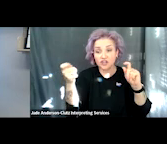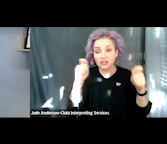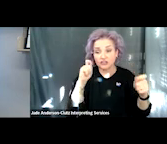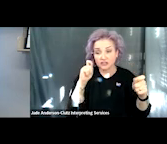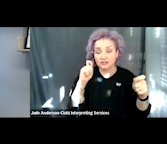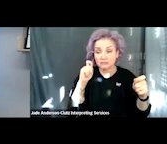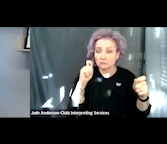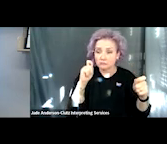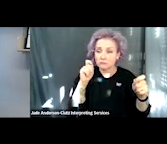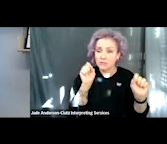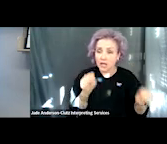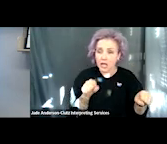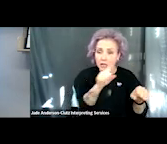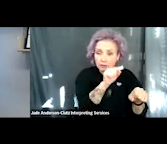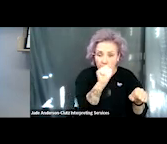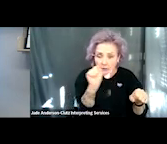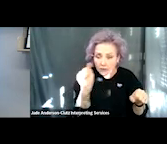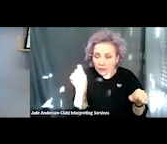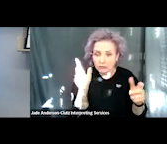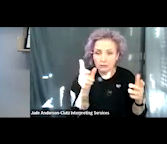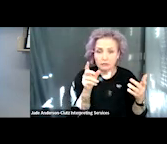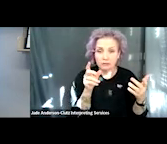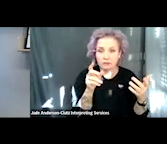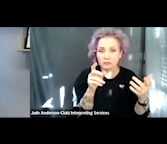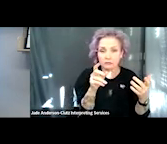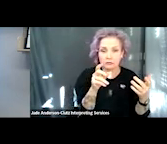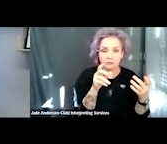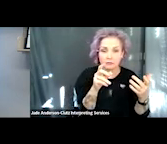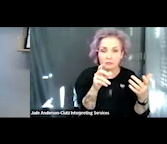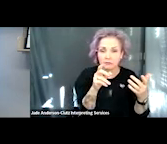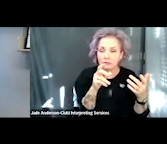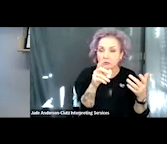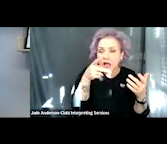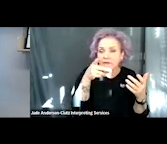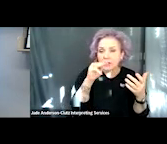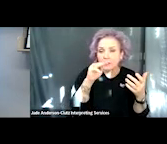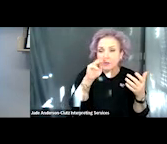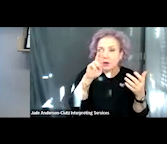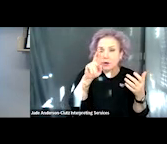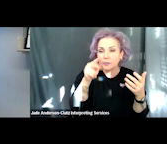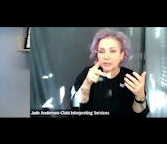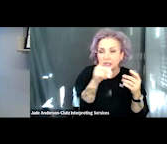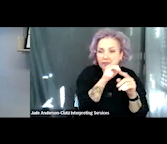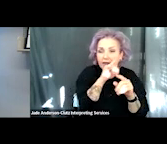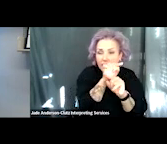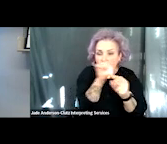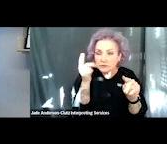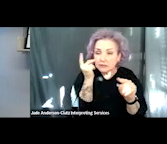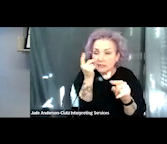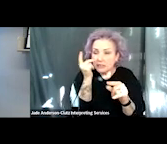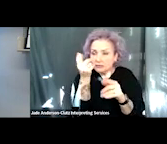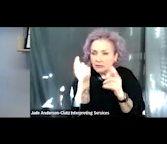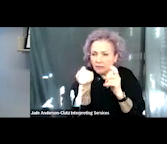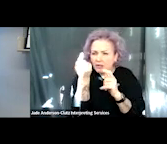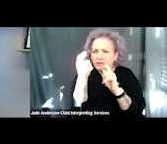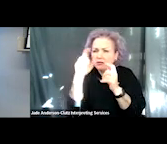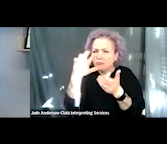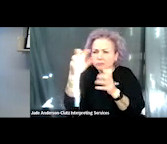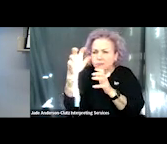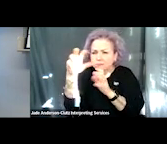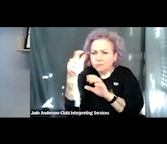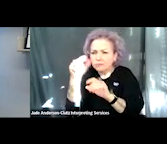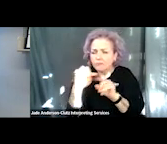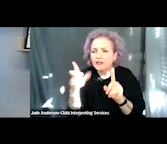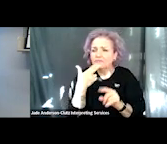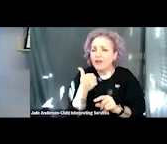Even in these genes themselves, you can have a mutation that only slightly affects the gene's function and not entirely. And so then it brings